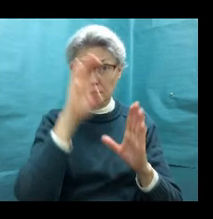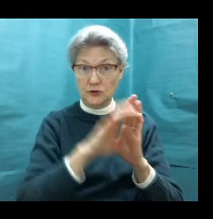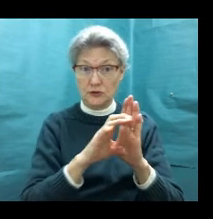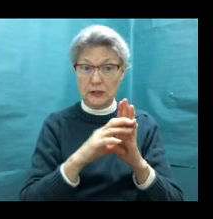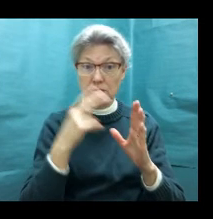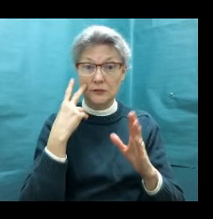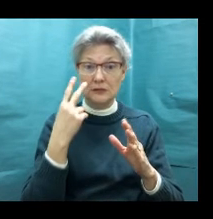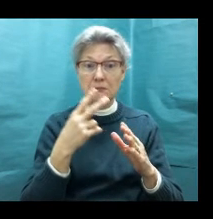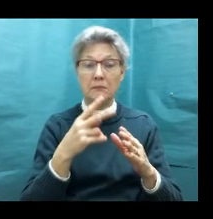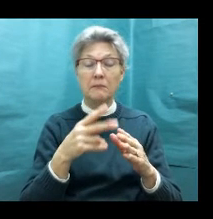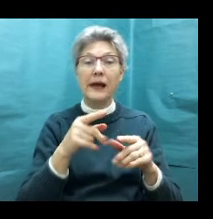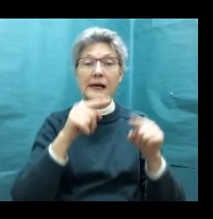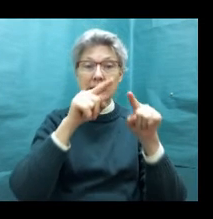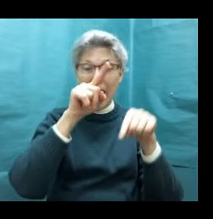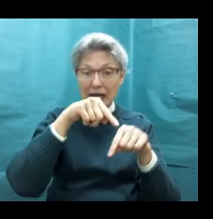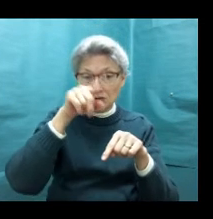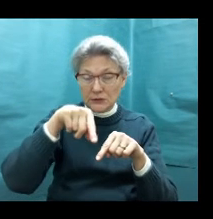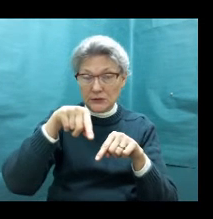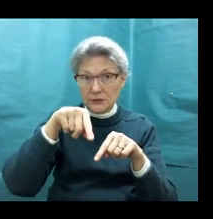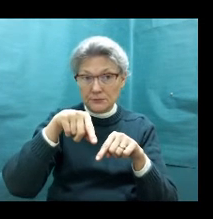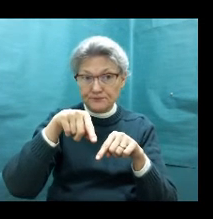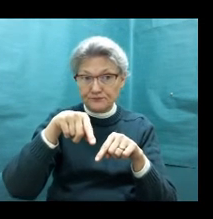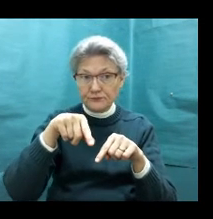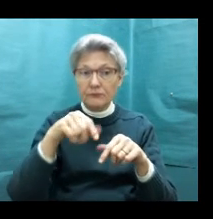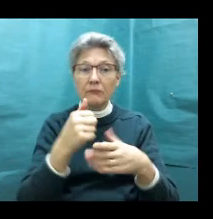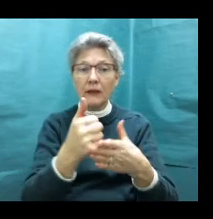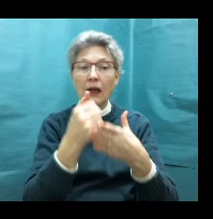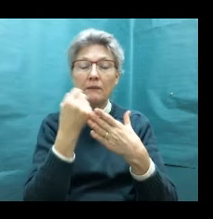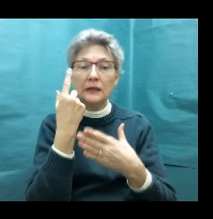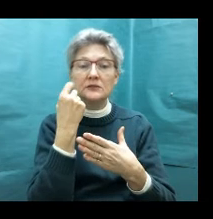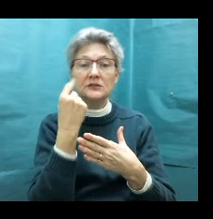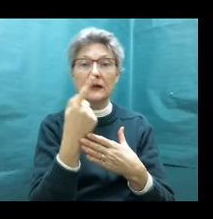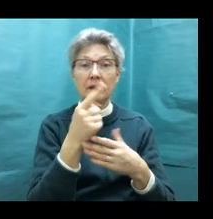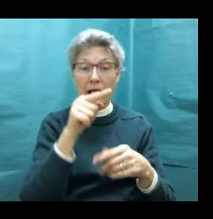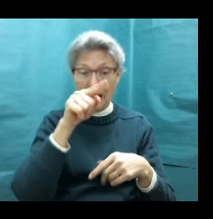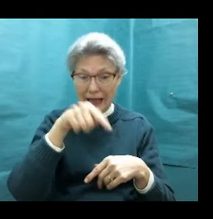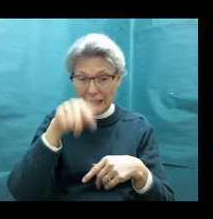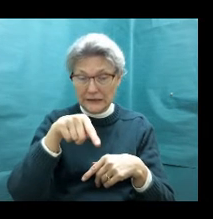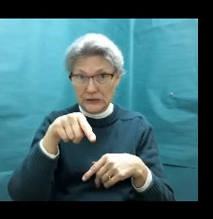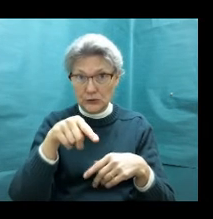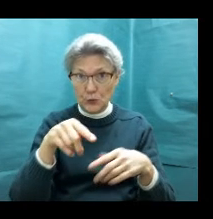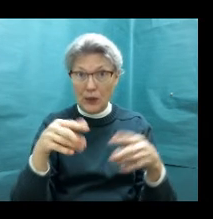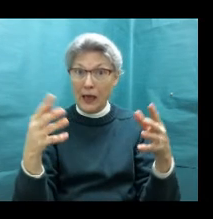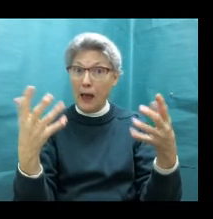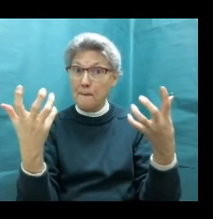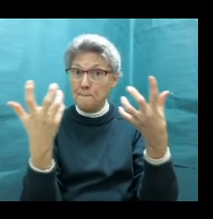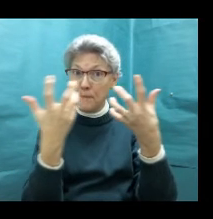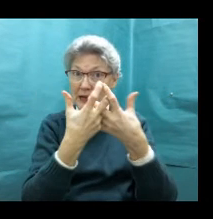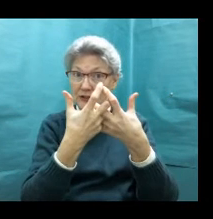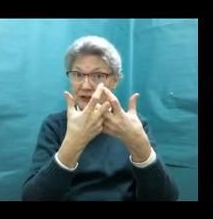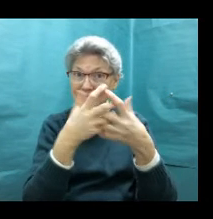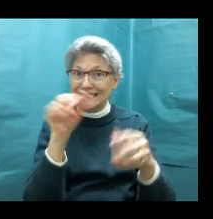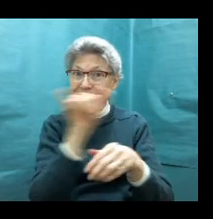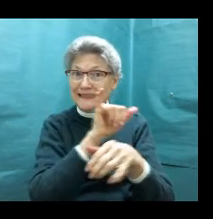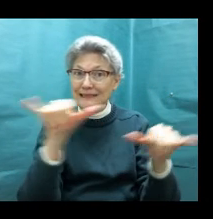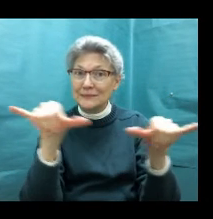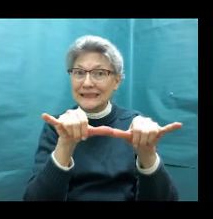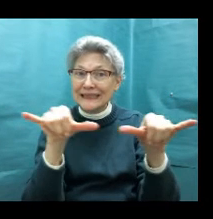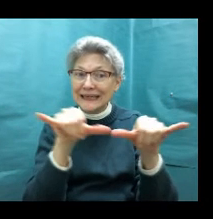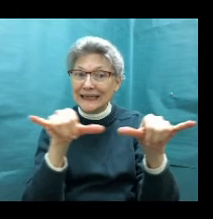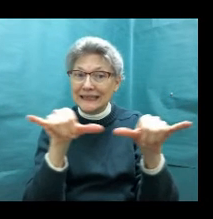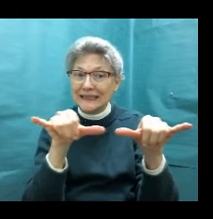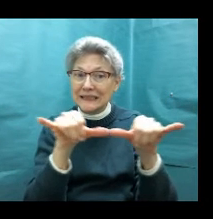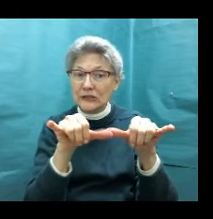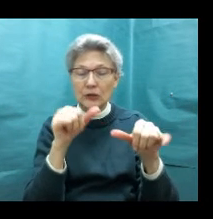blue tick marks. These tick marks help me to understand that the lines with matching tick marks are the same length. So I don't